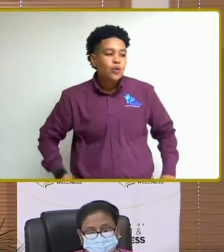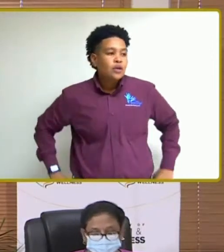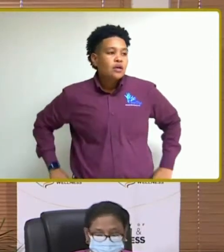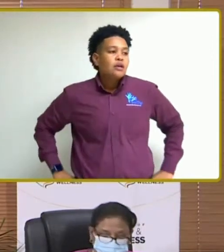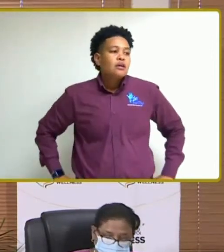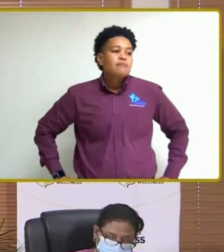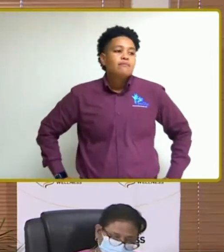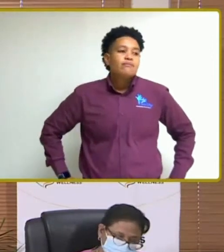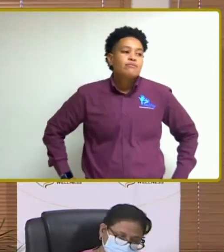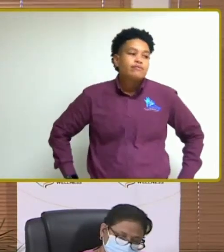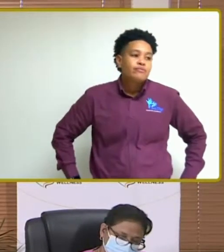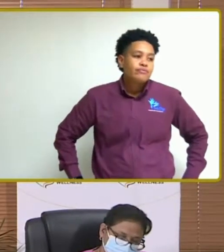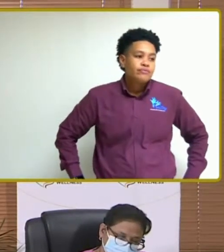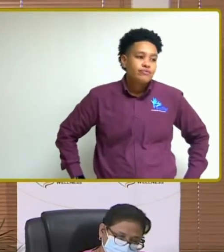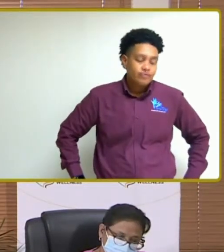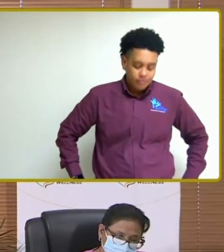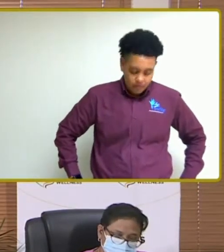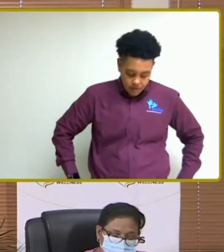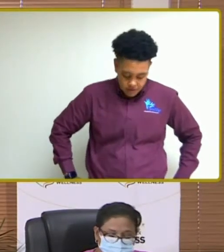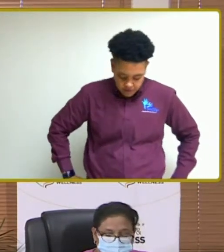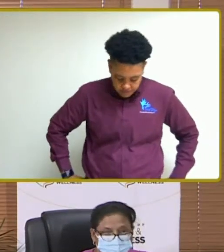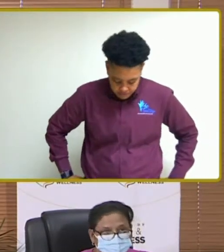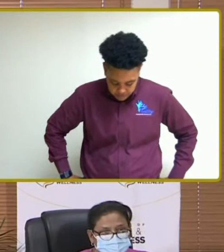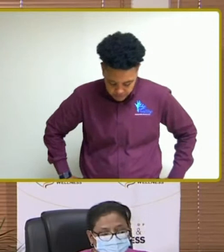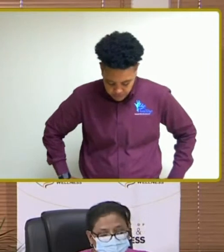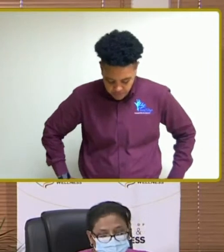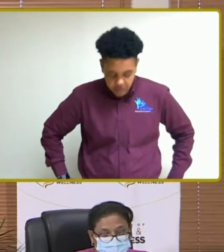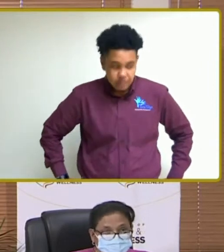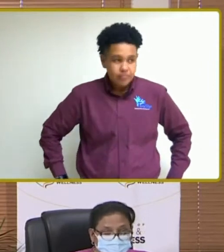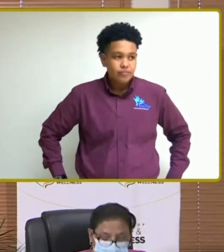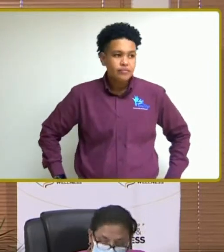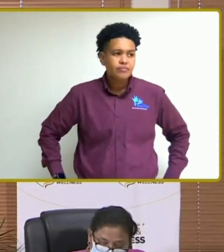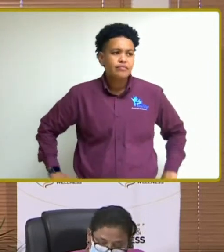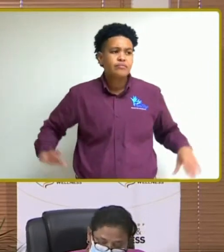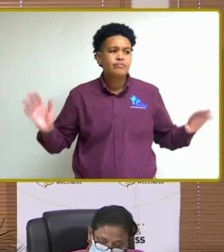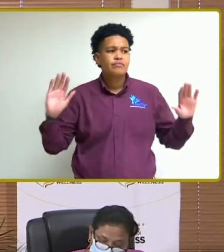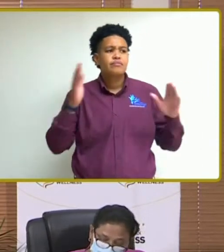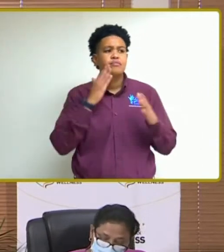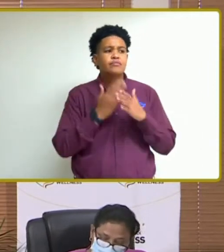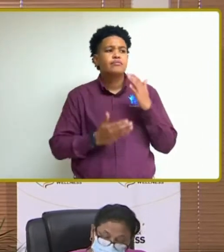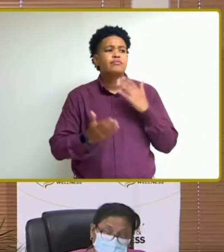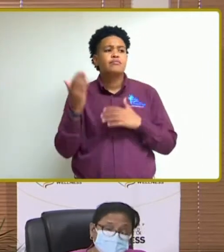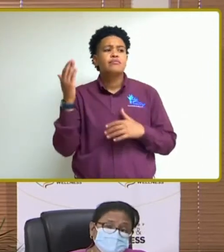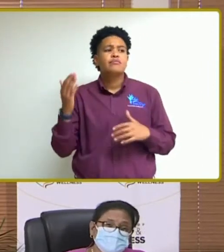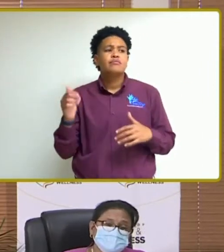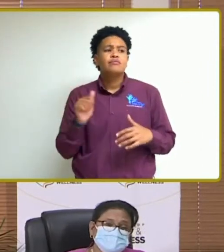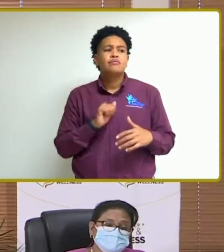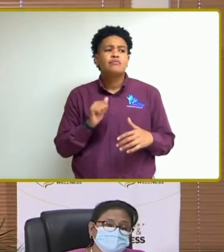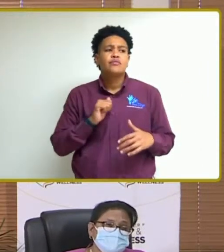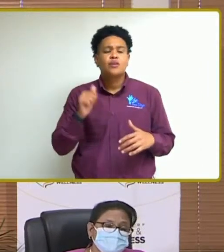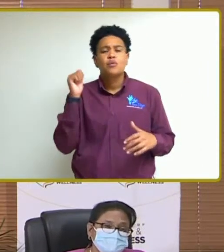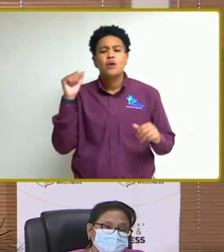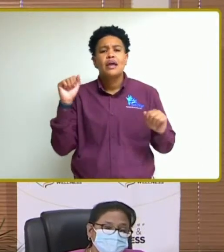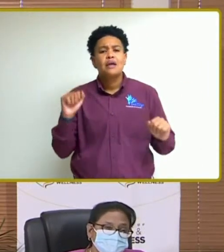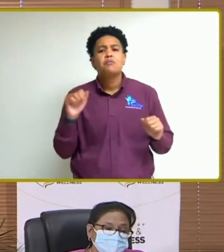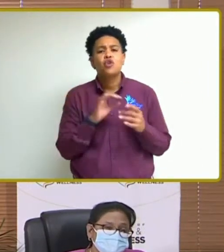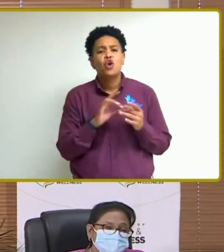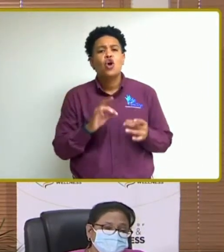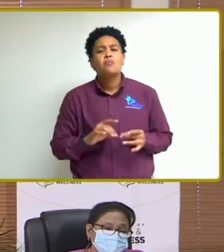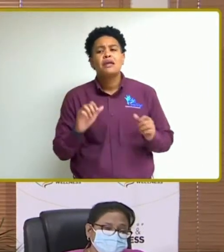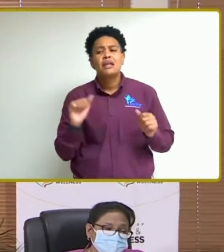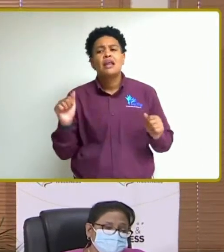Hi, good morning. So I would not be able to comment on